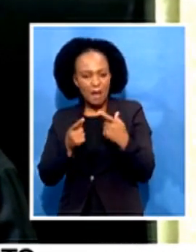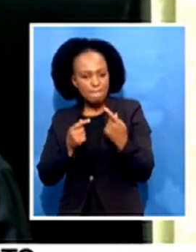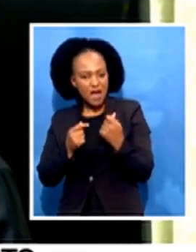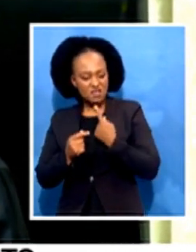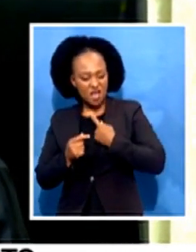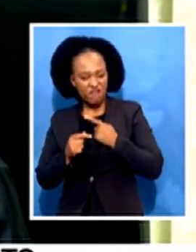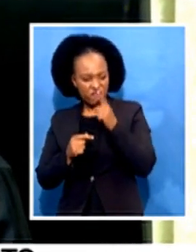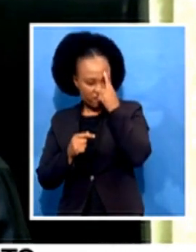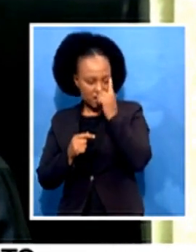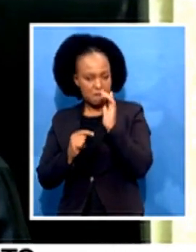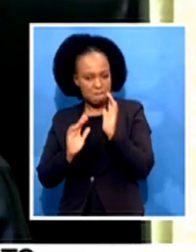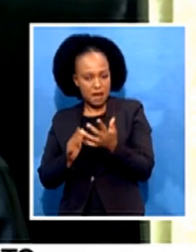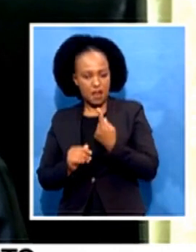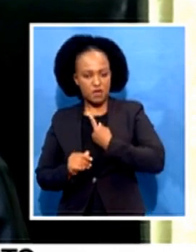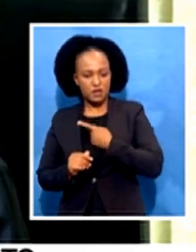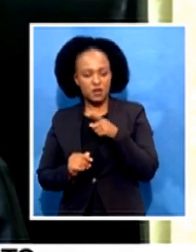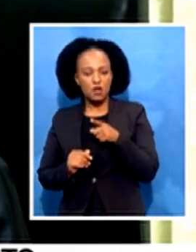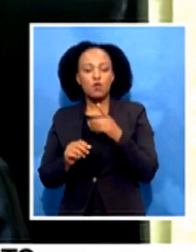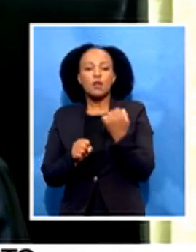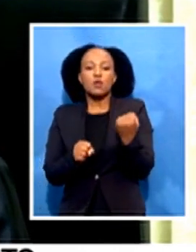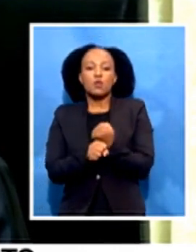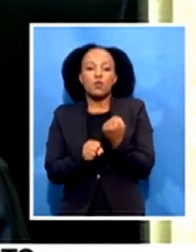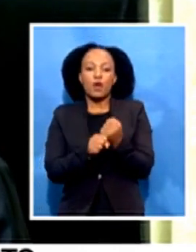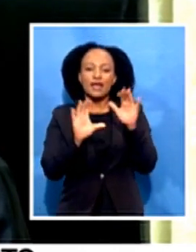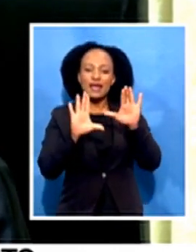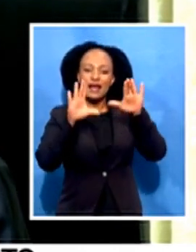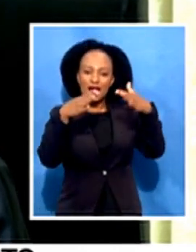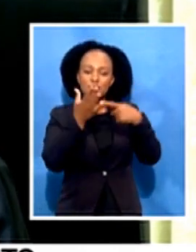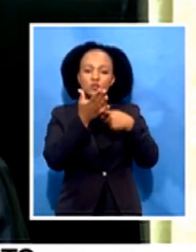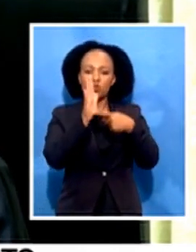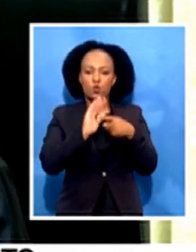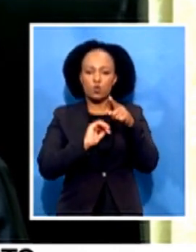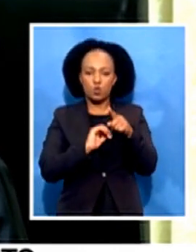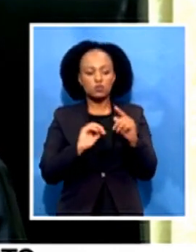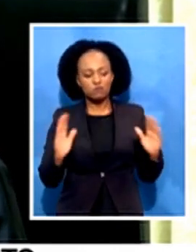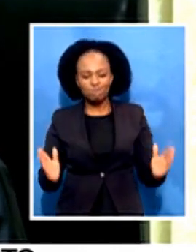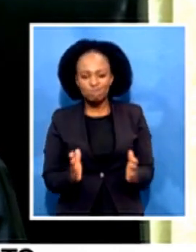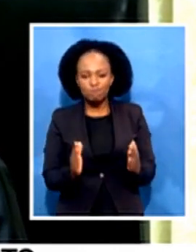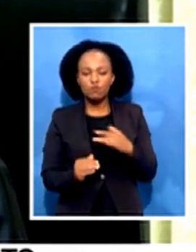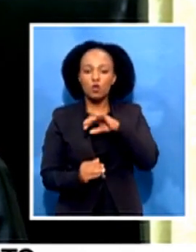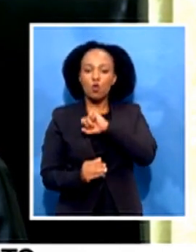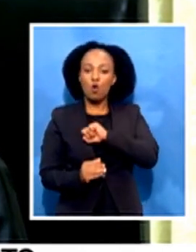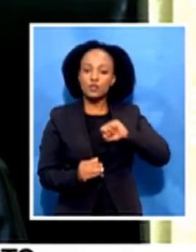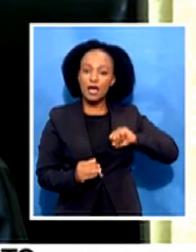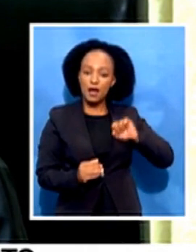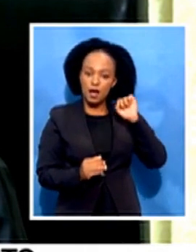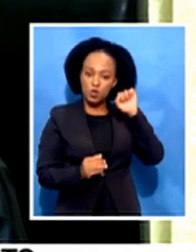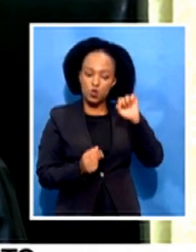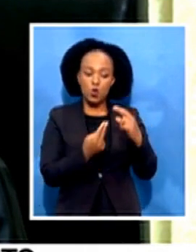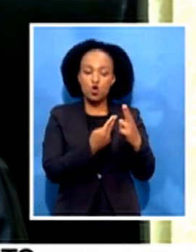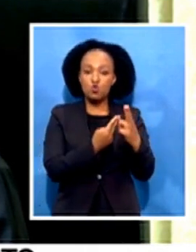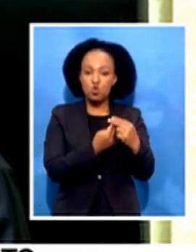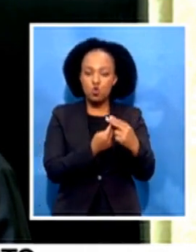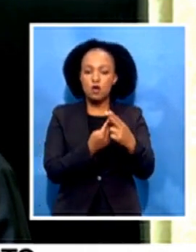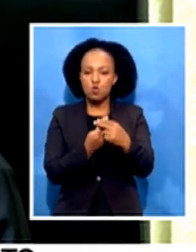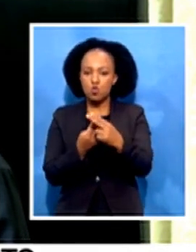whole. The CEC encourage all Cosatu unions to commit themselves to pledge solidarity with